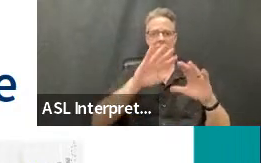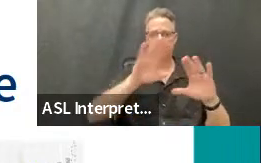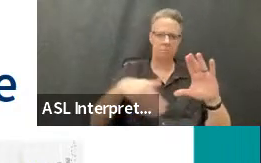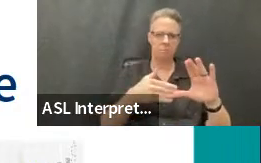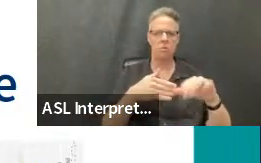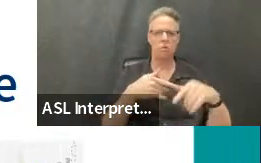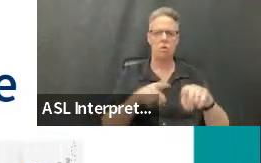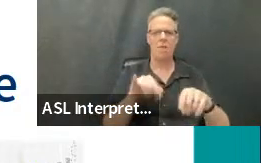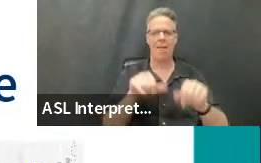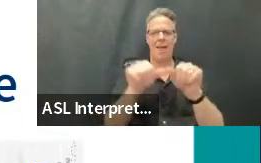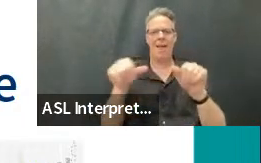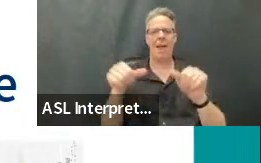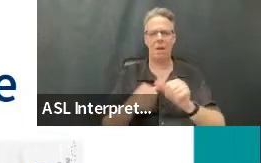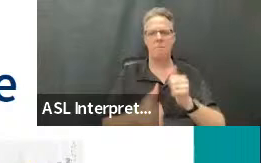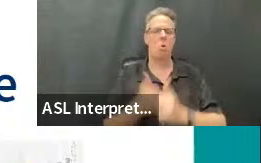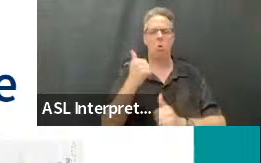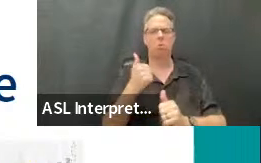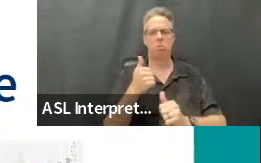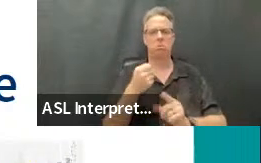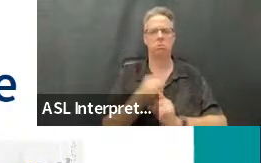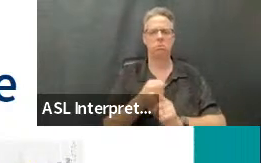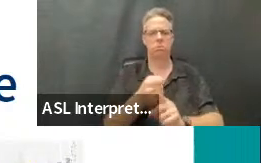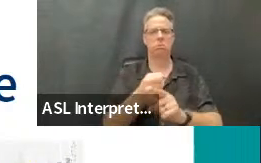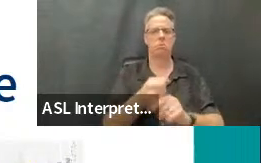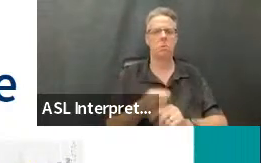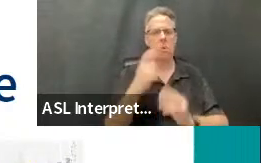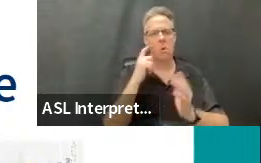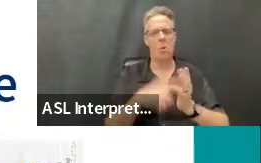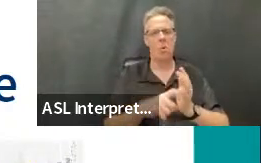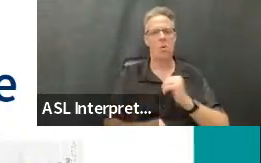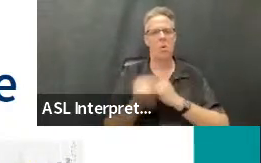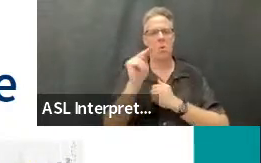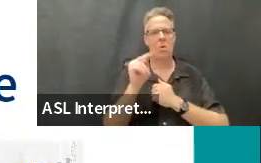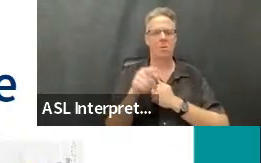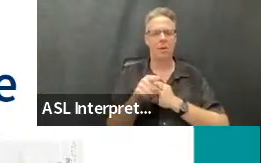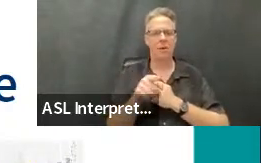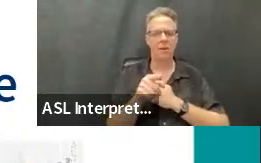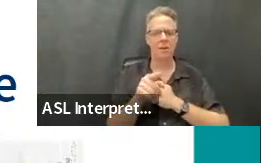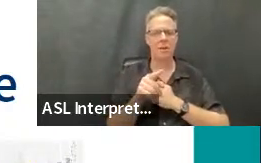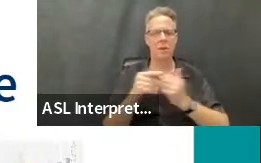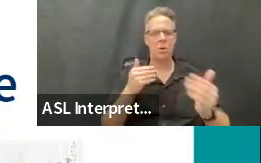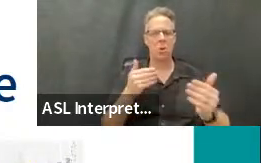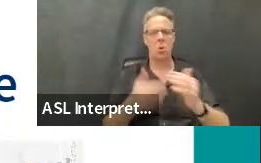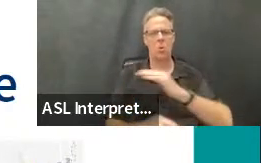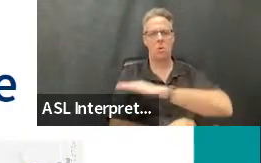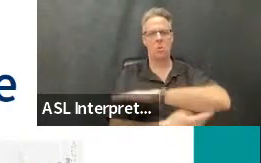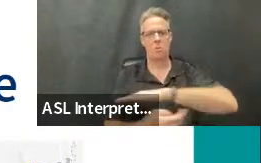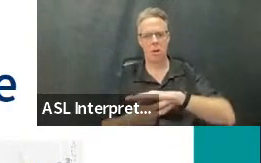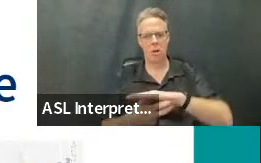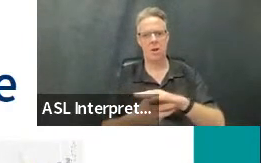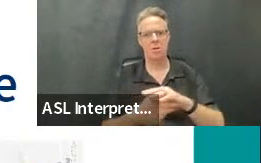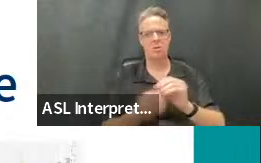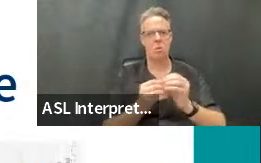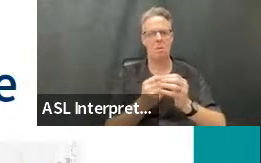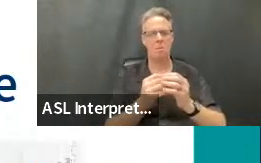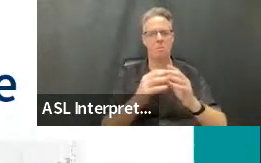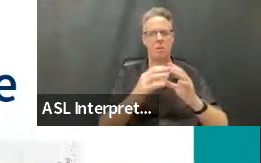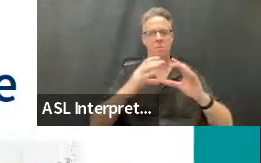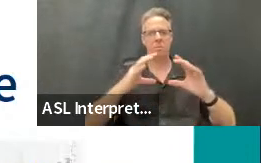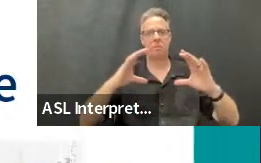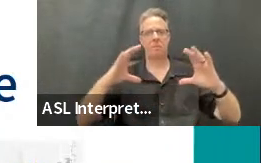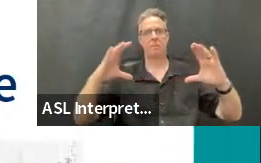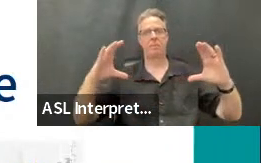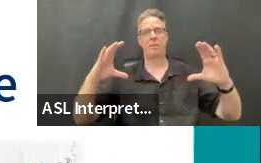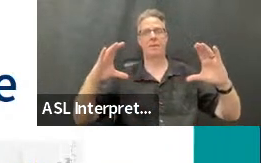those locations. So in the northbound, you can see how it's kind of approaching the bridge. The circles start getting larger, and you're going to see